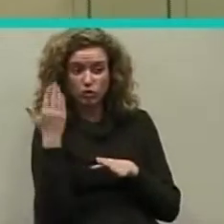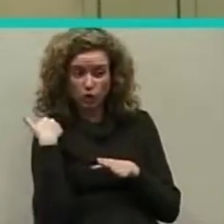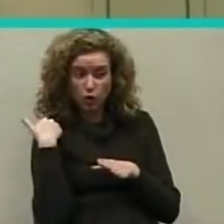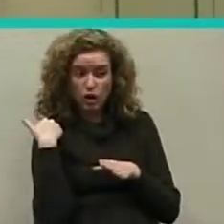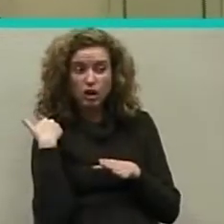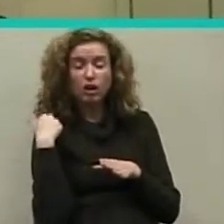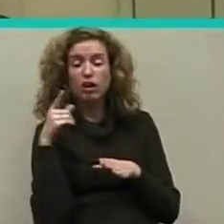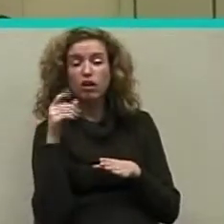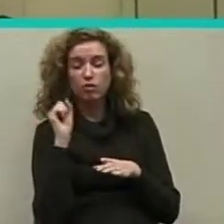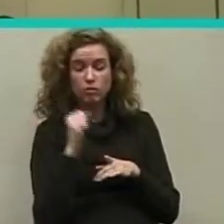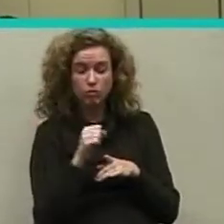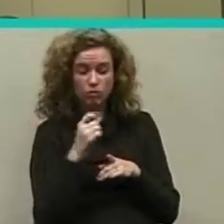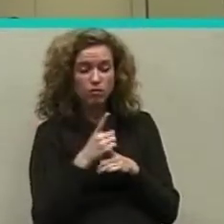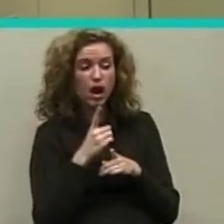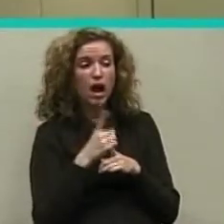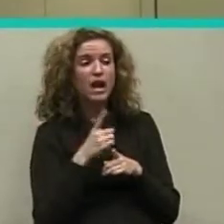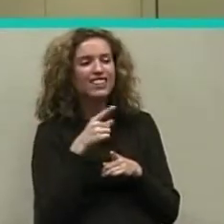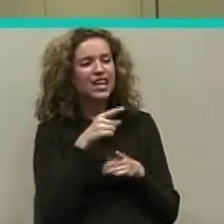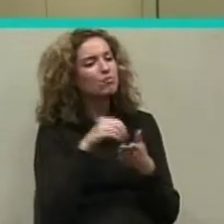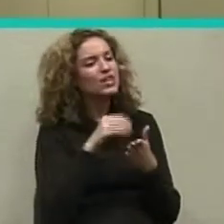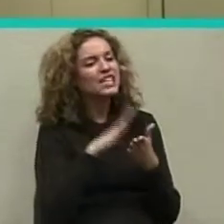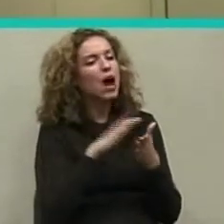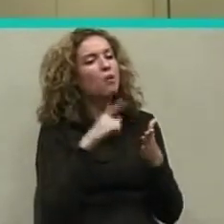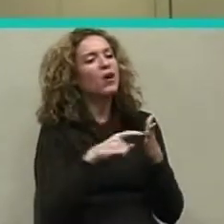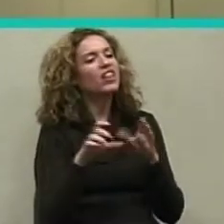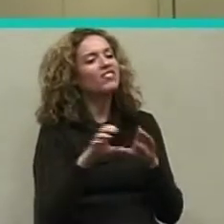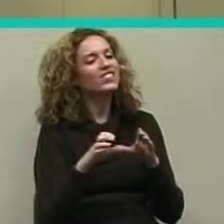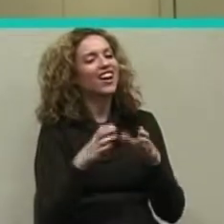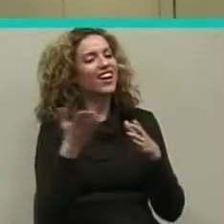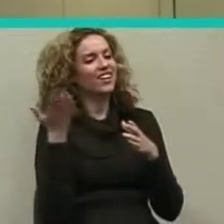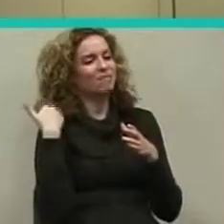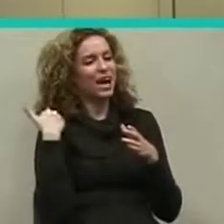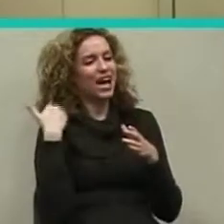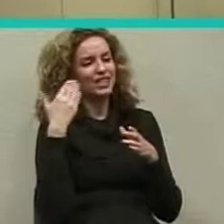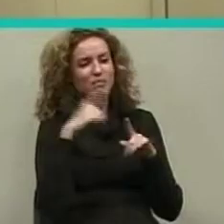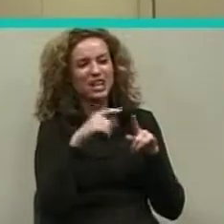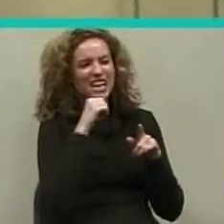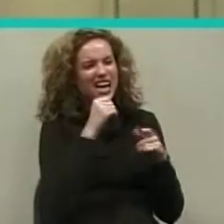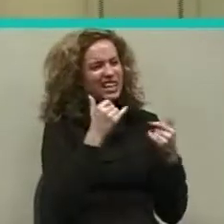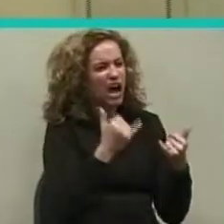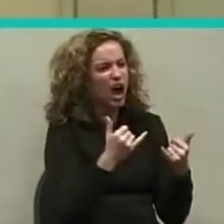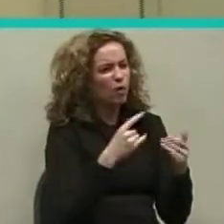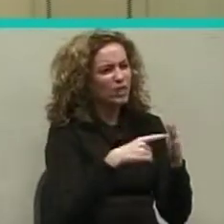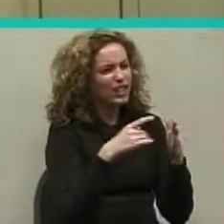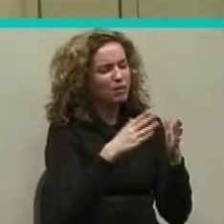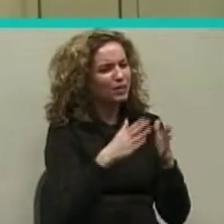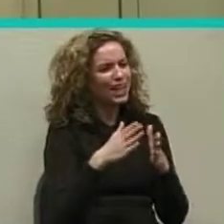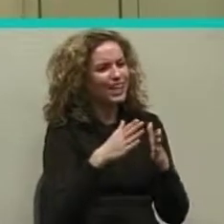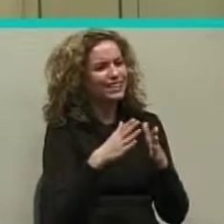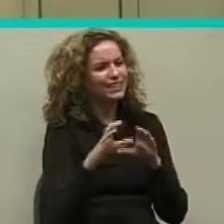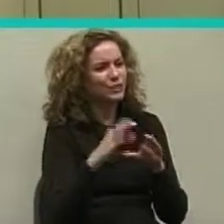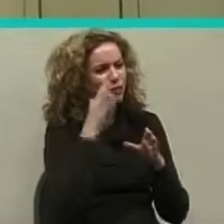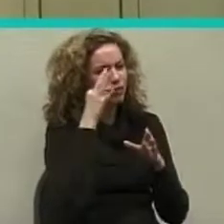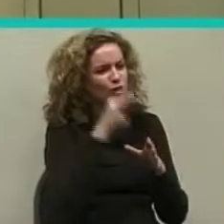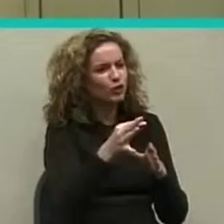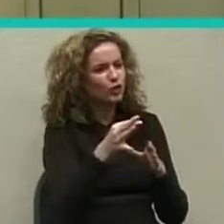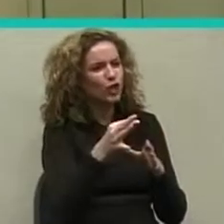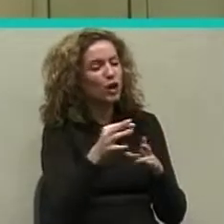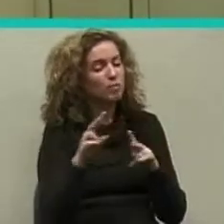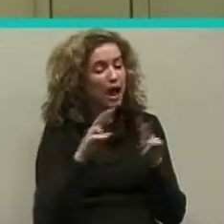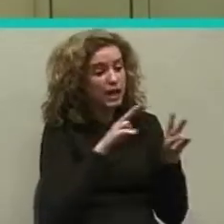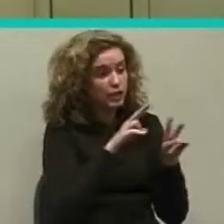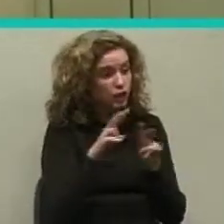really nice job of telling us what they've done, but not whether it was effective in some cases or what they're going to do now. All right. Plan for monitoring and evaluation?